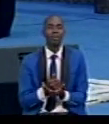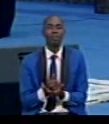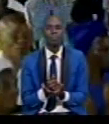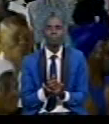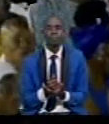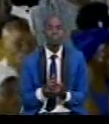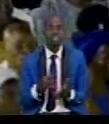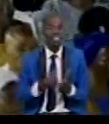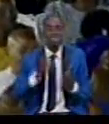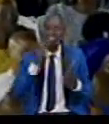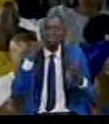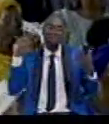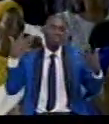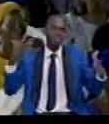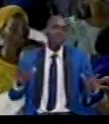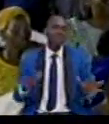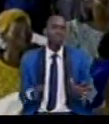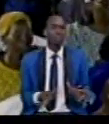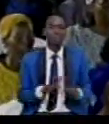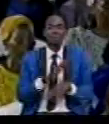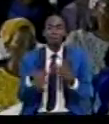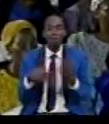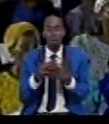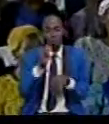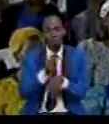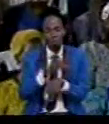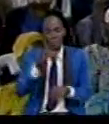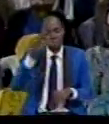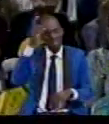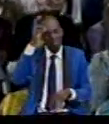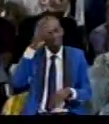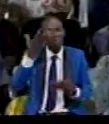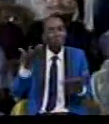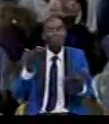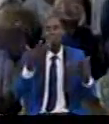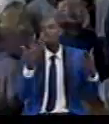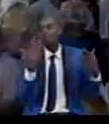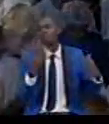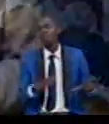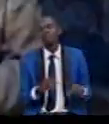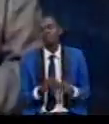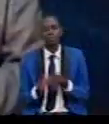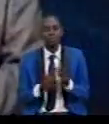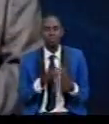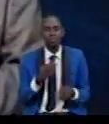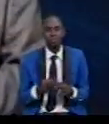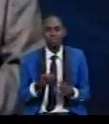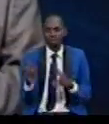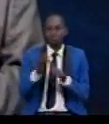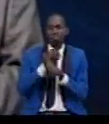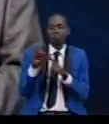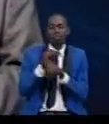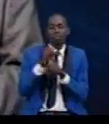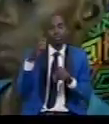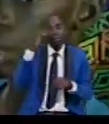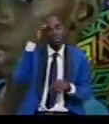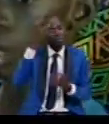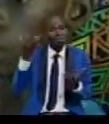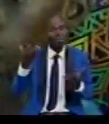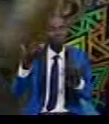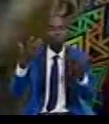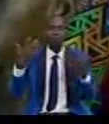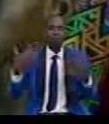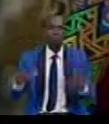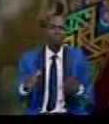finished. All the works of the devil, finished. The torment of the devil, finished. And